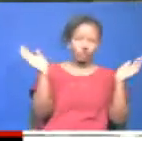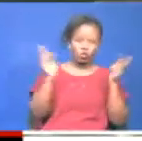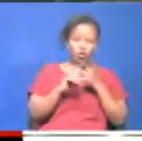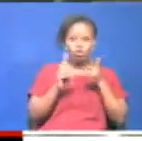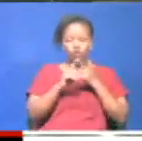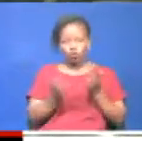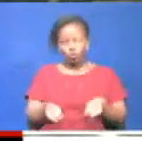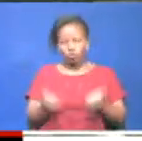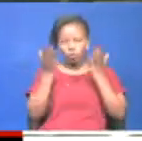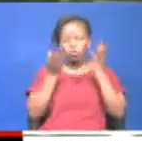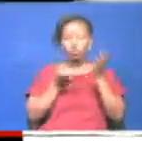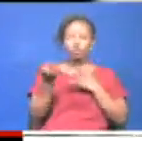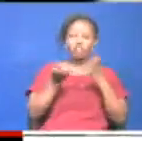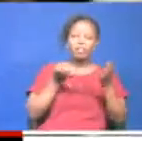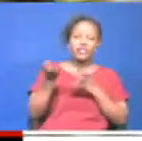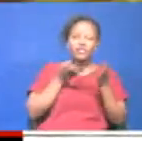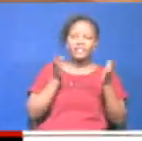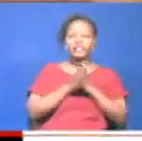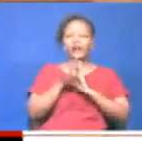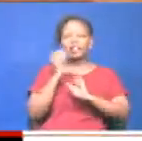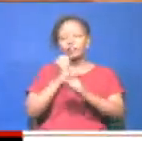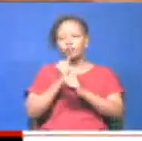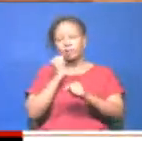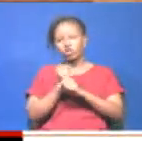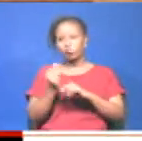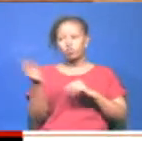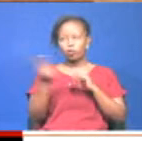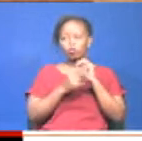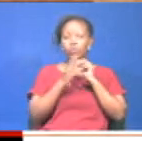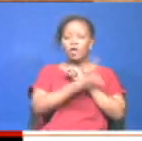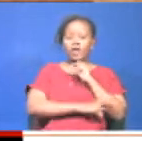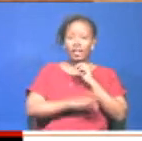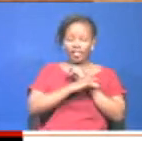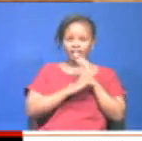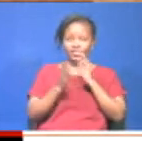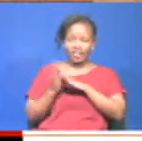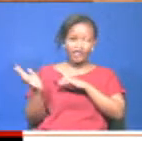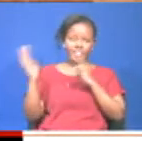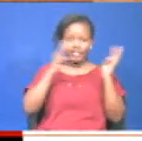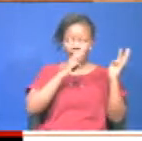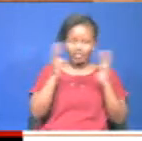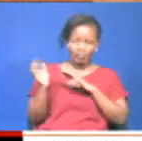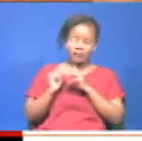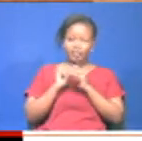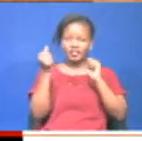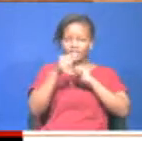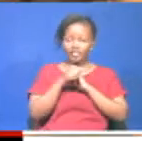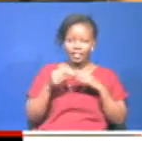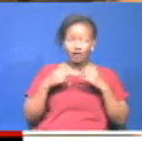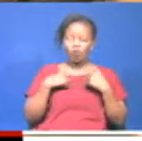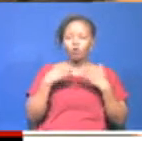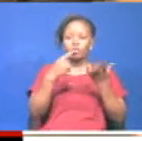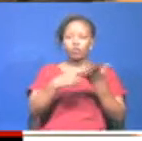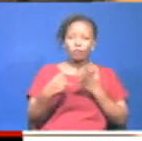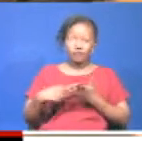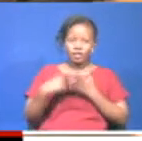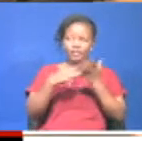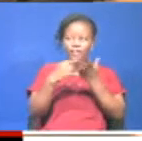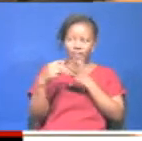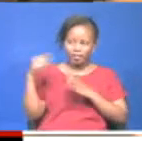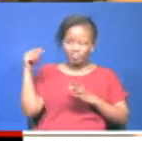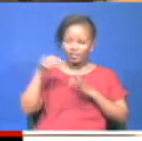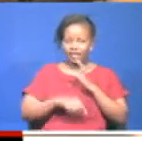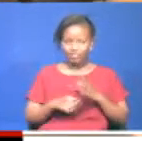and economic cooperation between the two countries and climate change management were also discussed at length. Besides